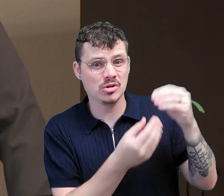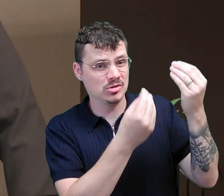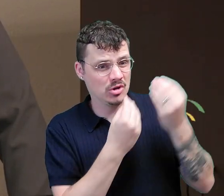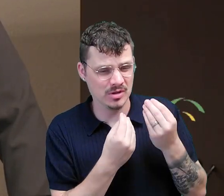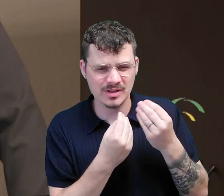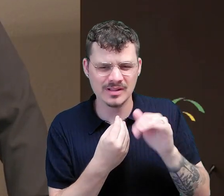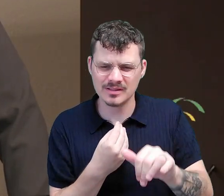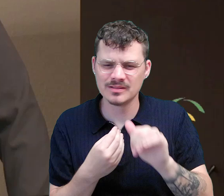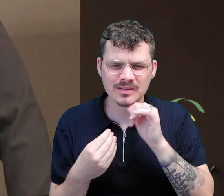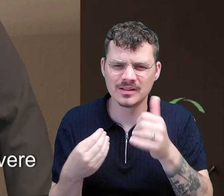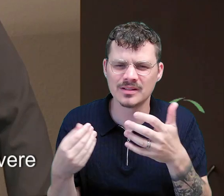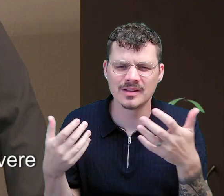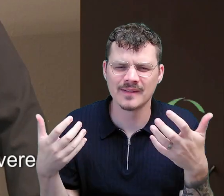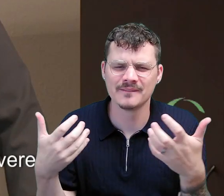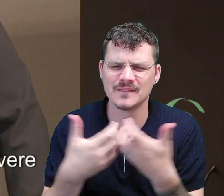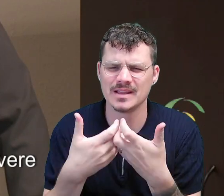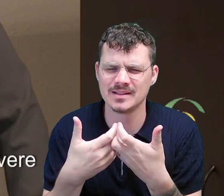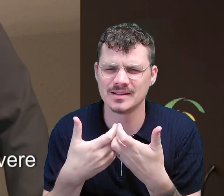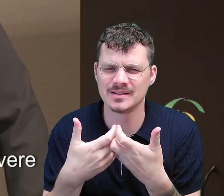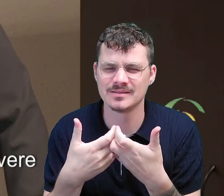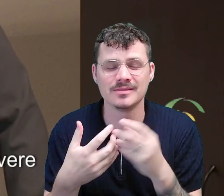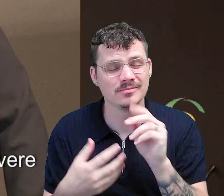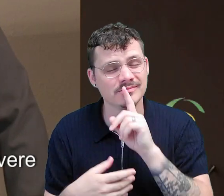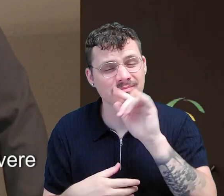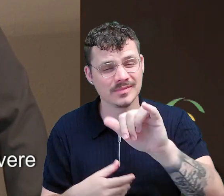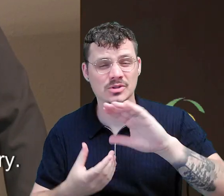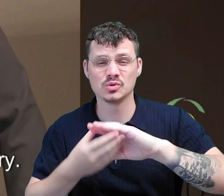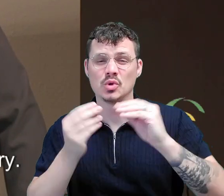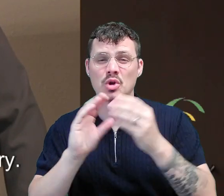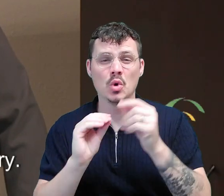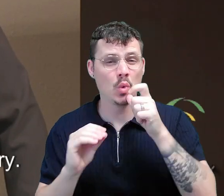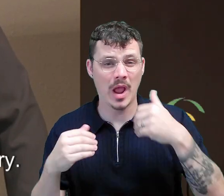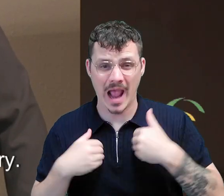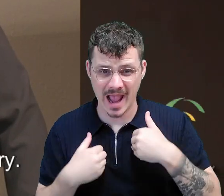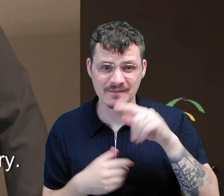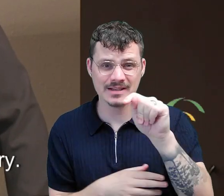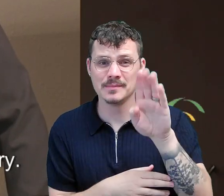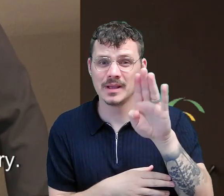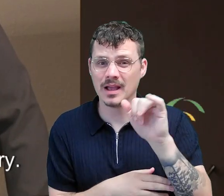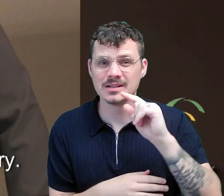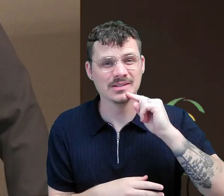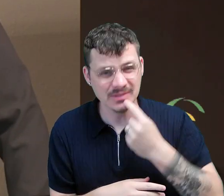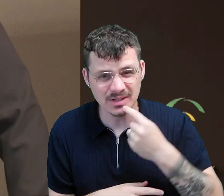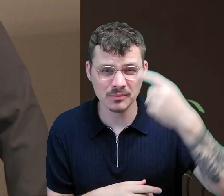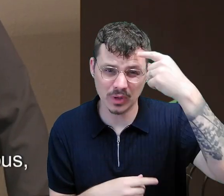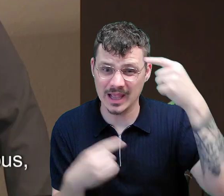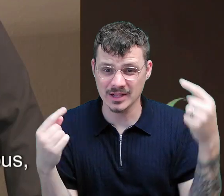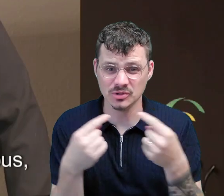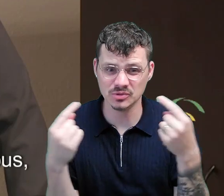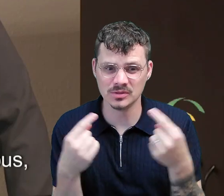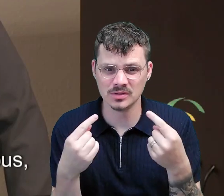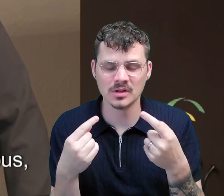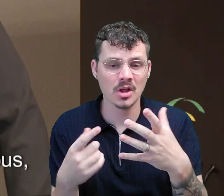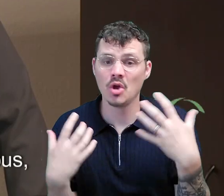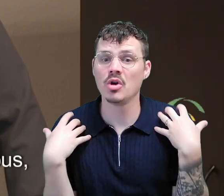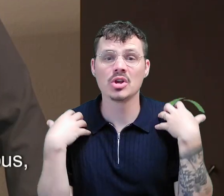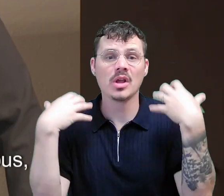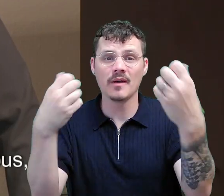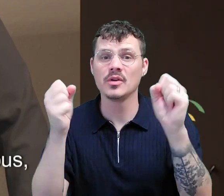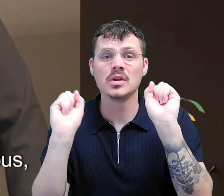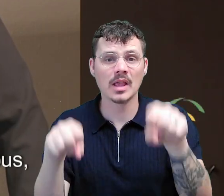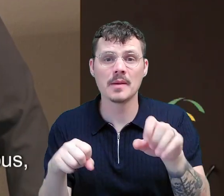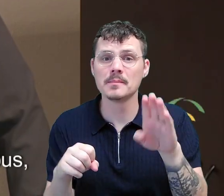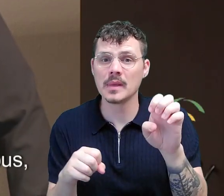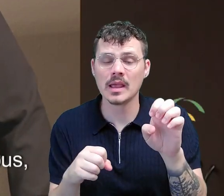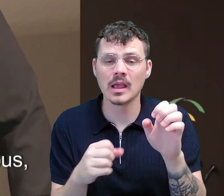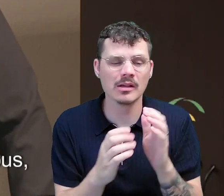didn't fit. And that's the story of people with severe head injuries. The amount of recovery can range from minimal